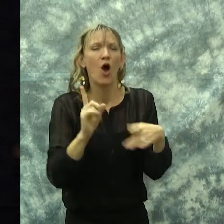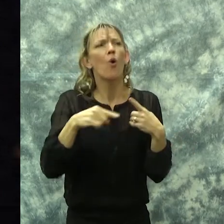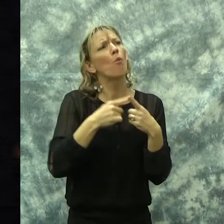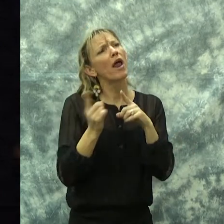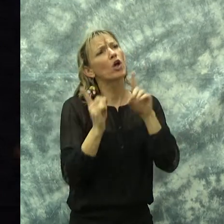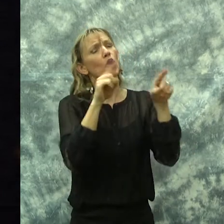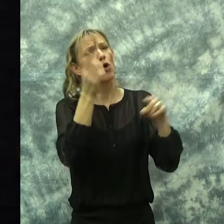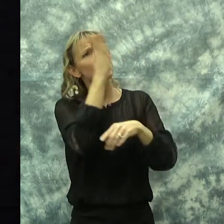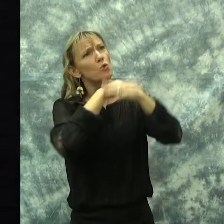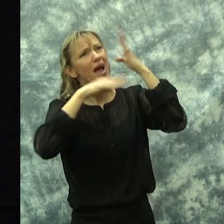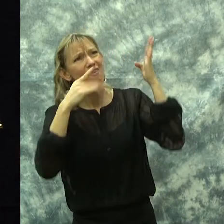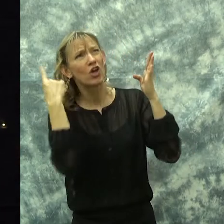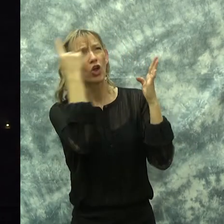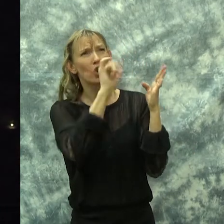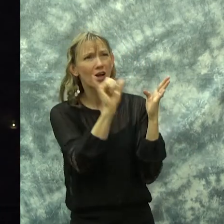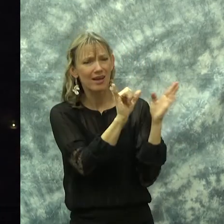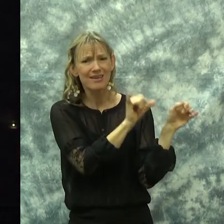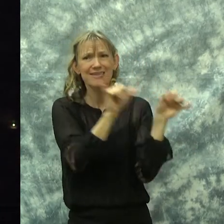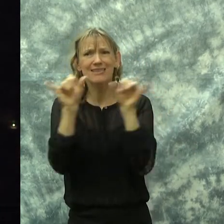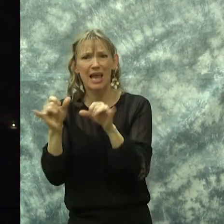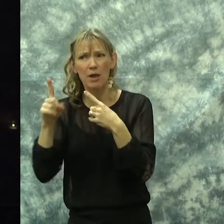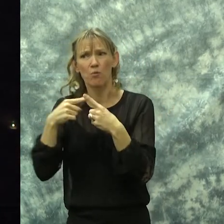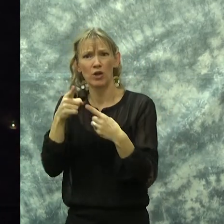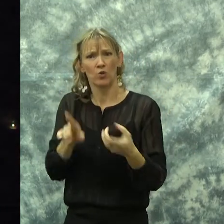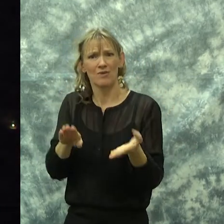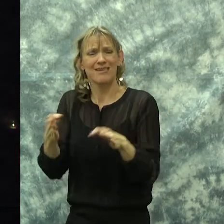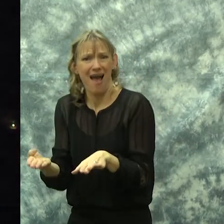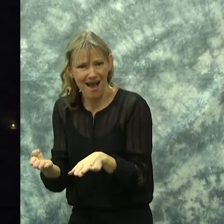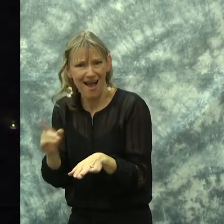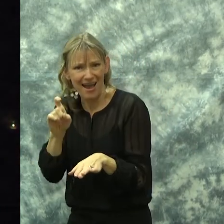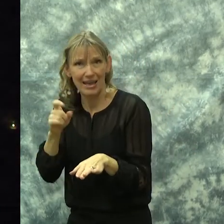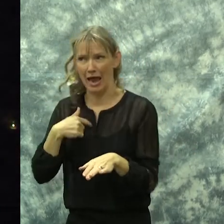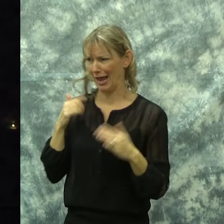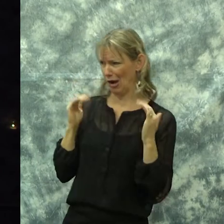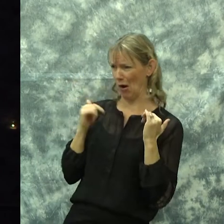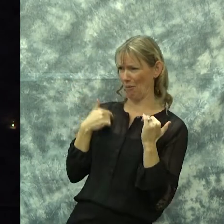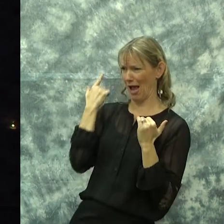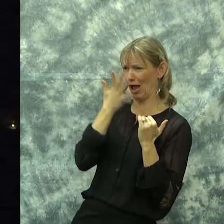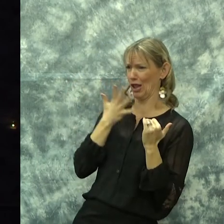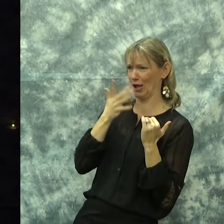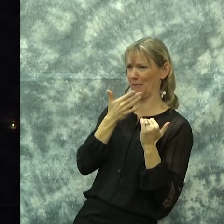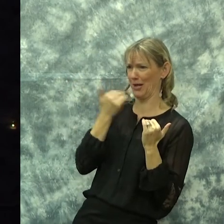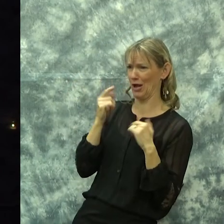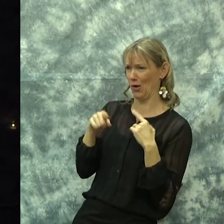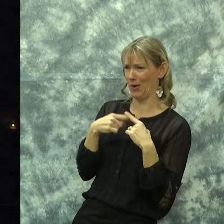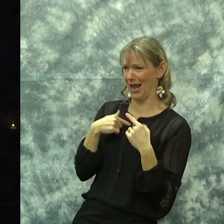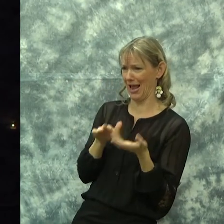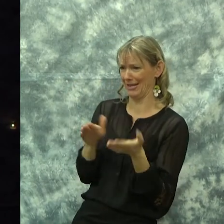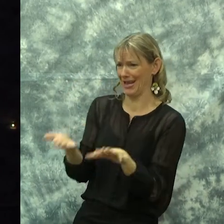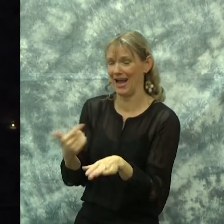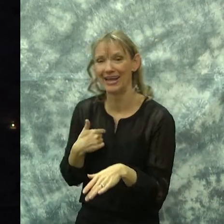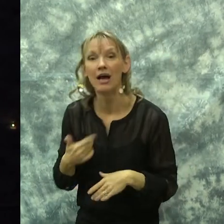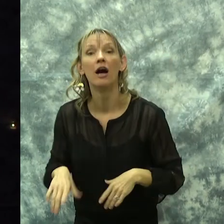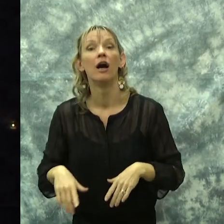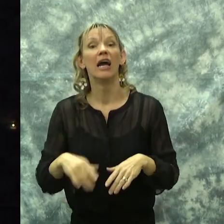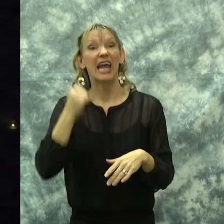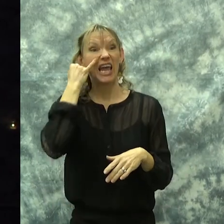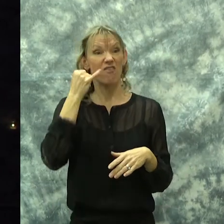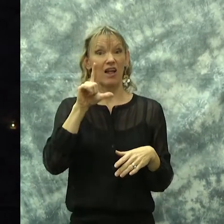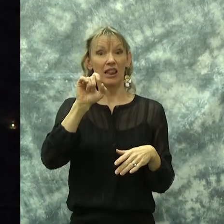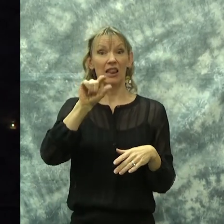to heaven, do you look like how you did when you died? I hope I'm better looking when I go. If your leg gets